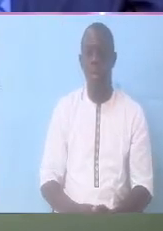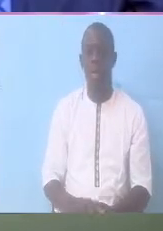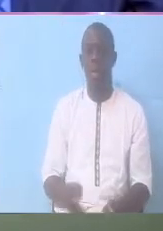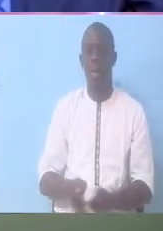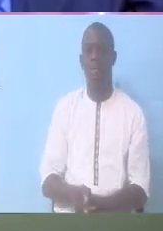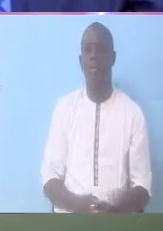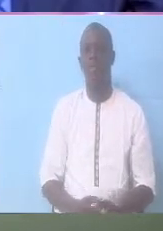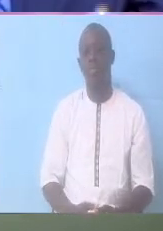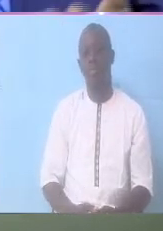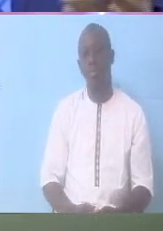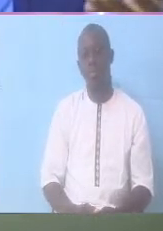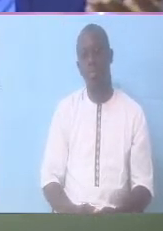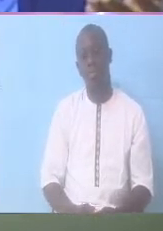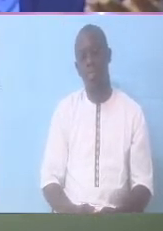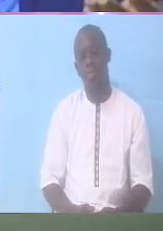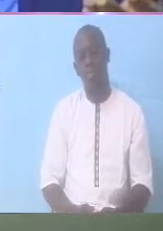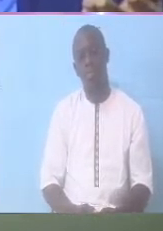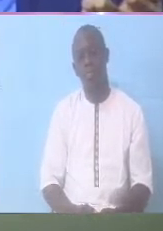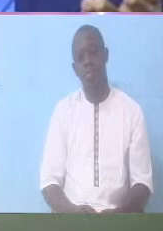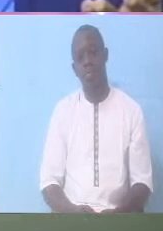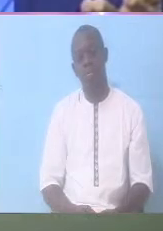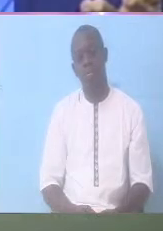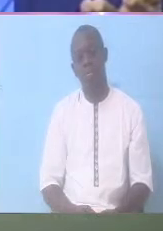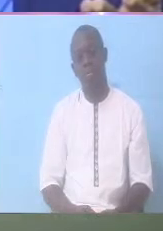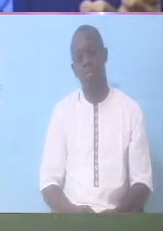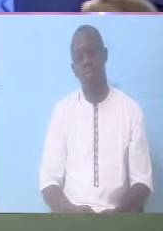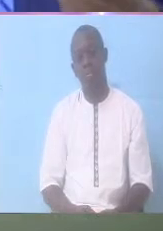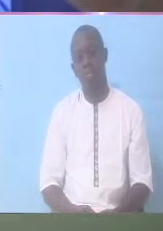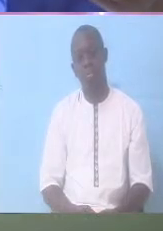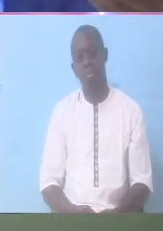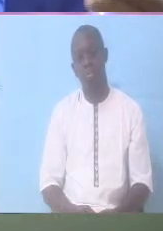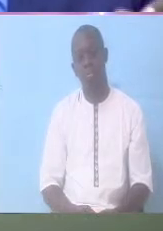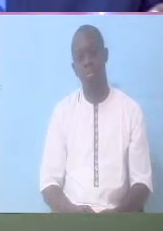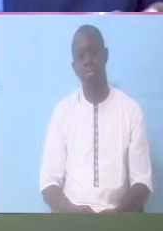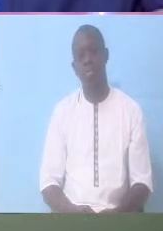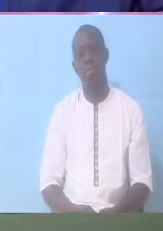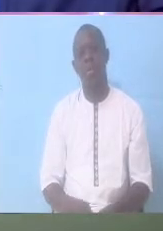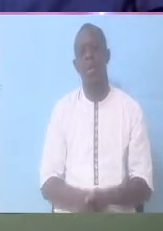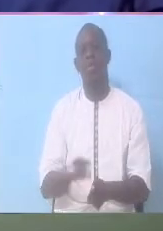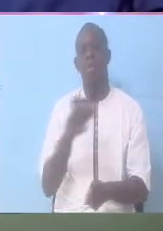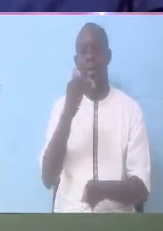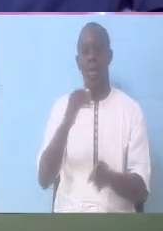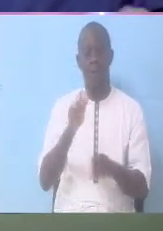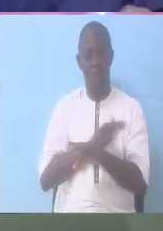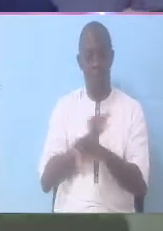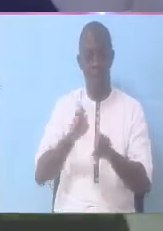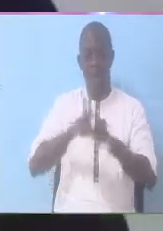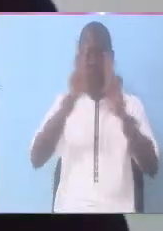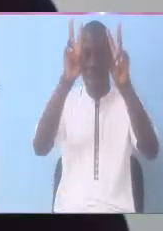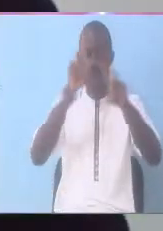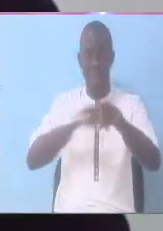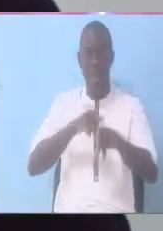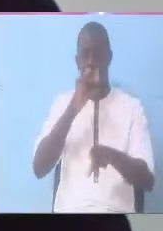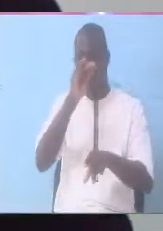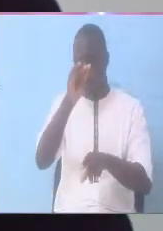Tumbul misled him. Exactly. Yes, sir. And did he express regret about what has